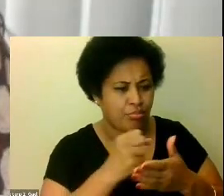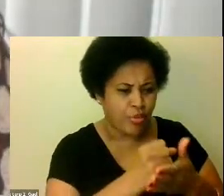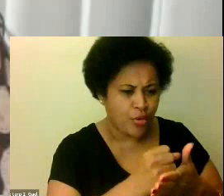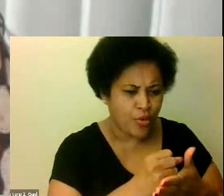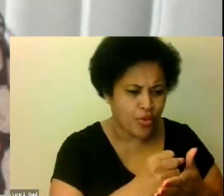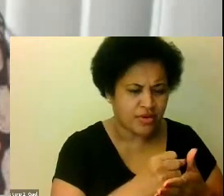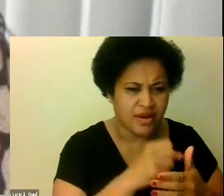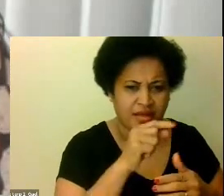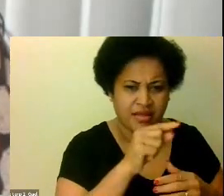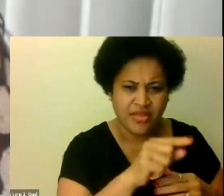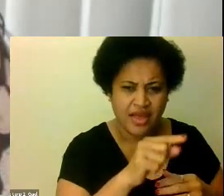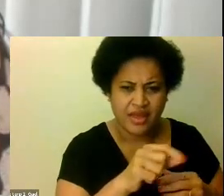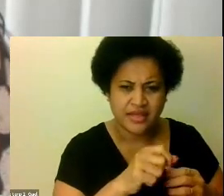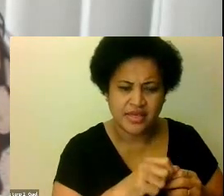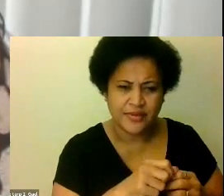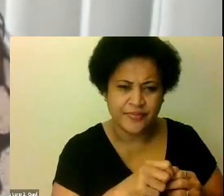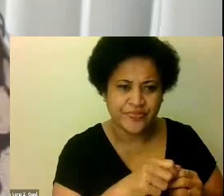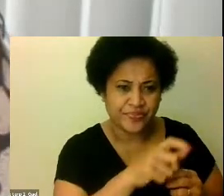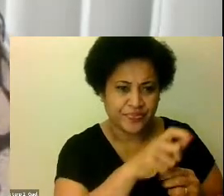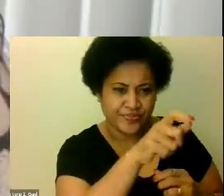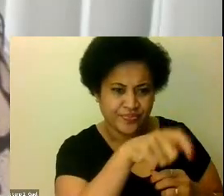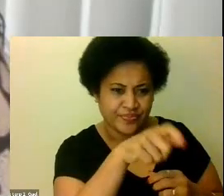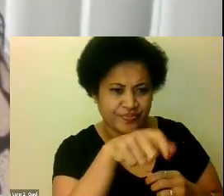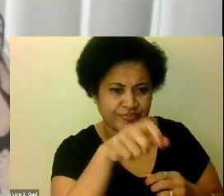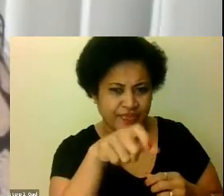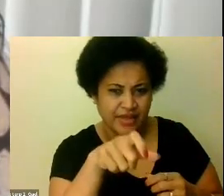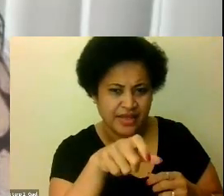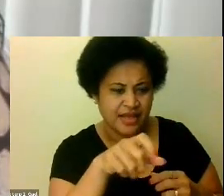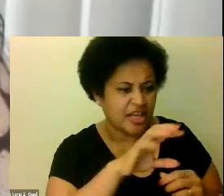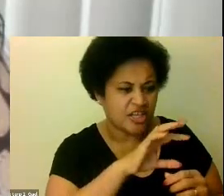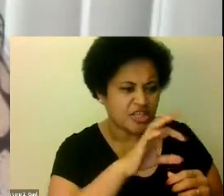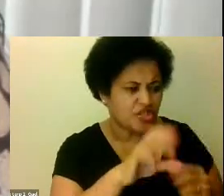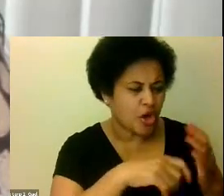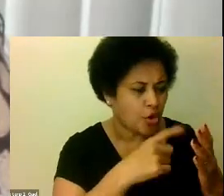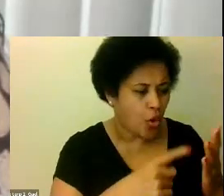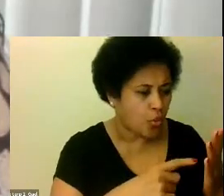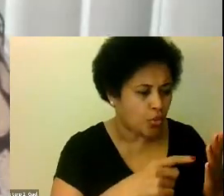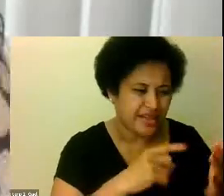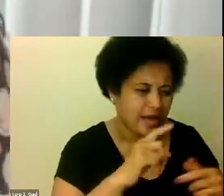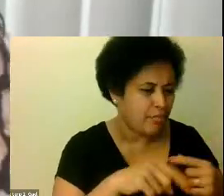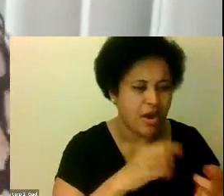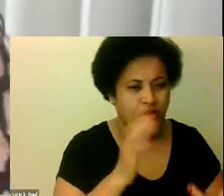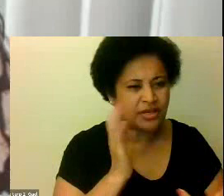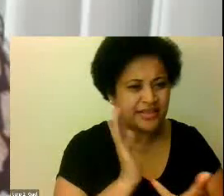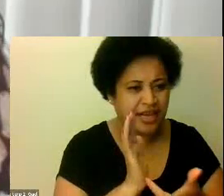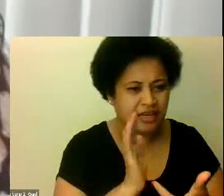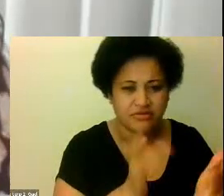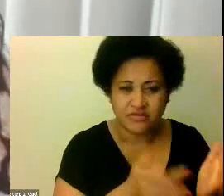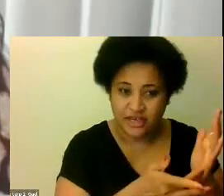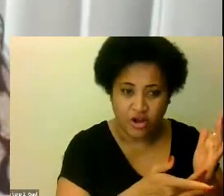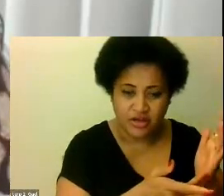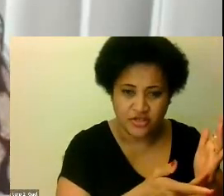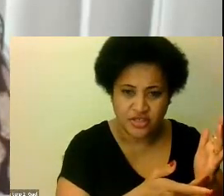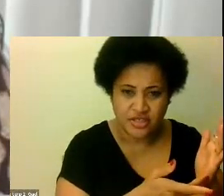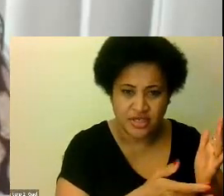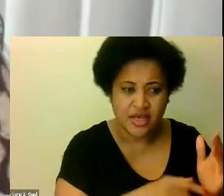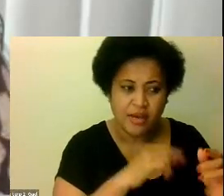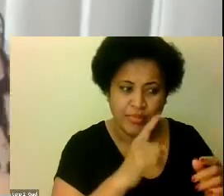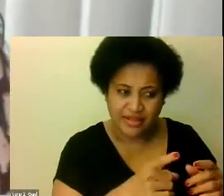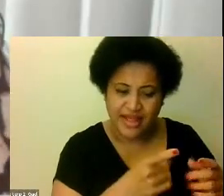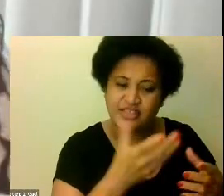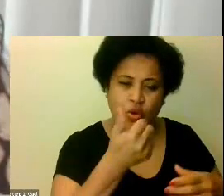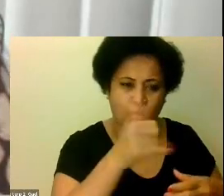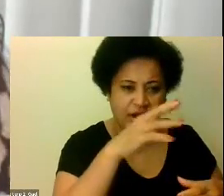algorithms, they're not just the technological artifacts anymore. It's very much part of the social institutions